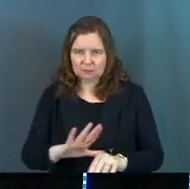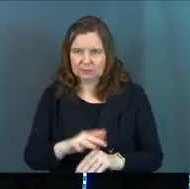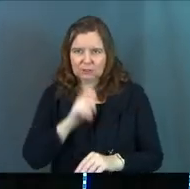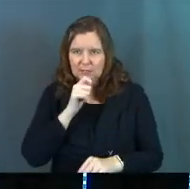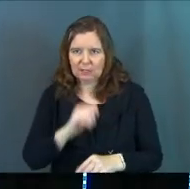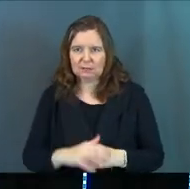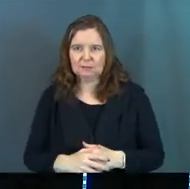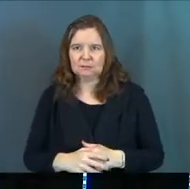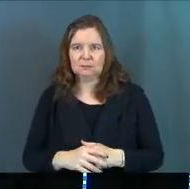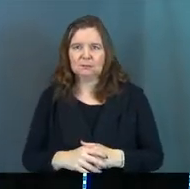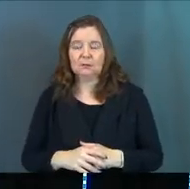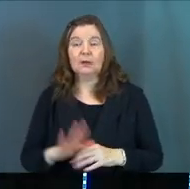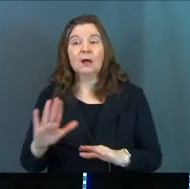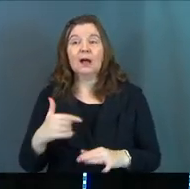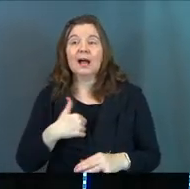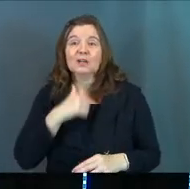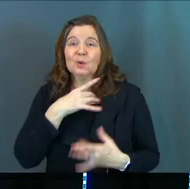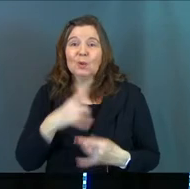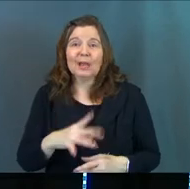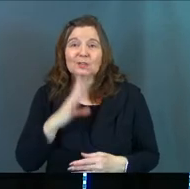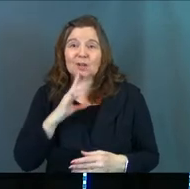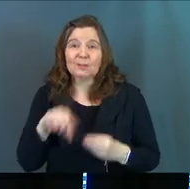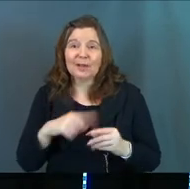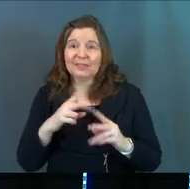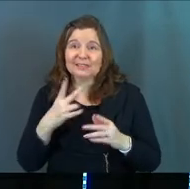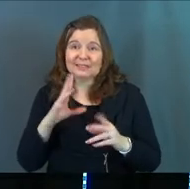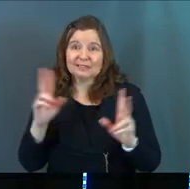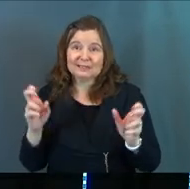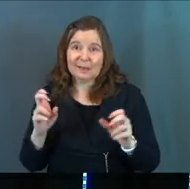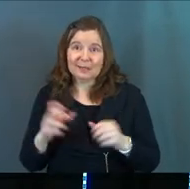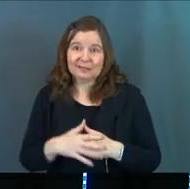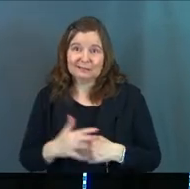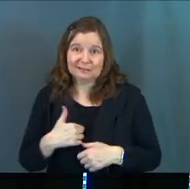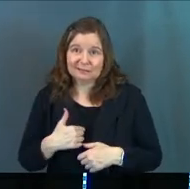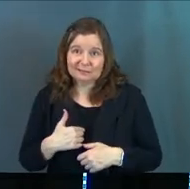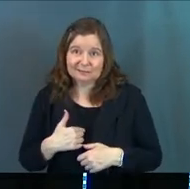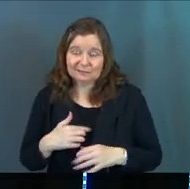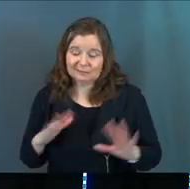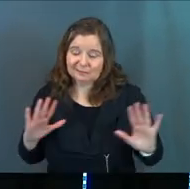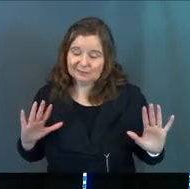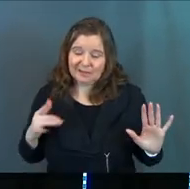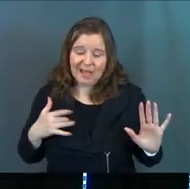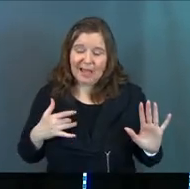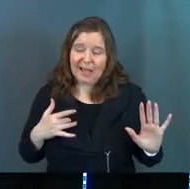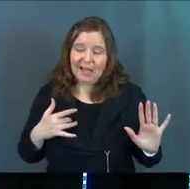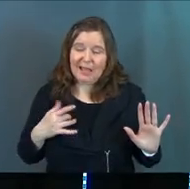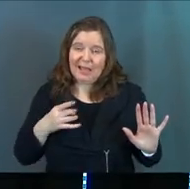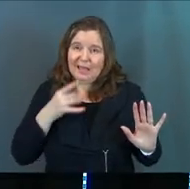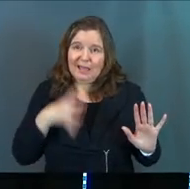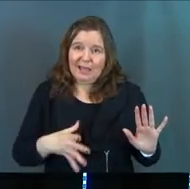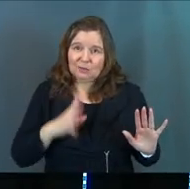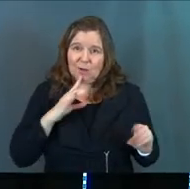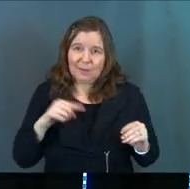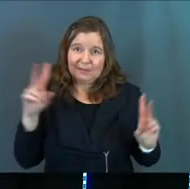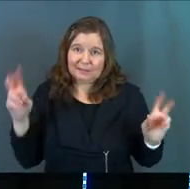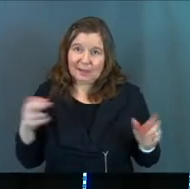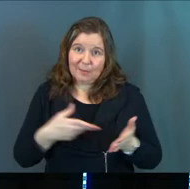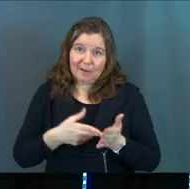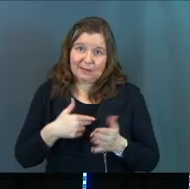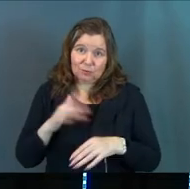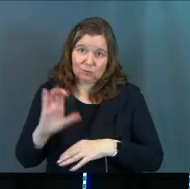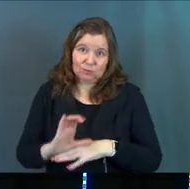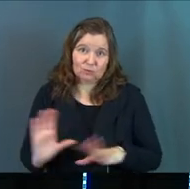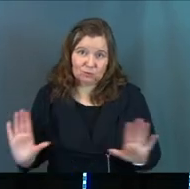just aren't. I don't like to talk about this topic. I don't ever like to talk about this topic in